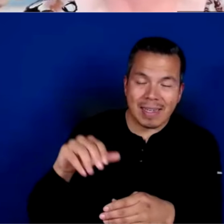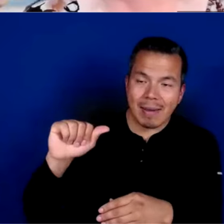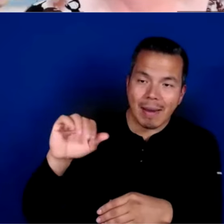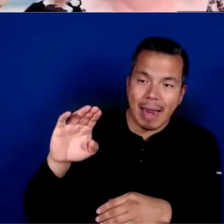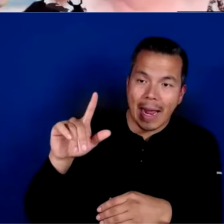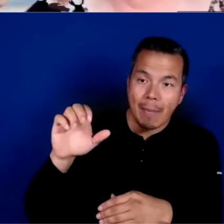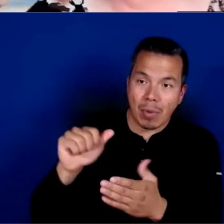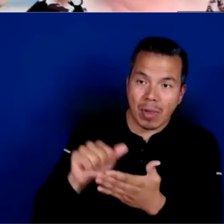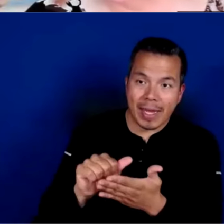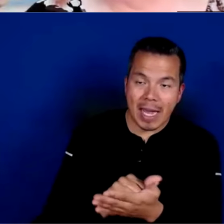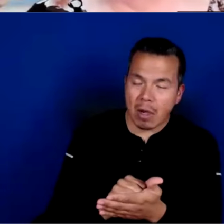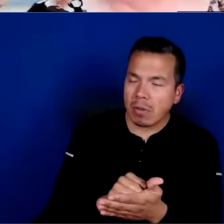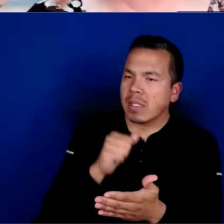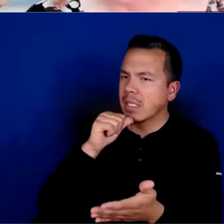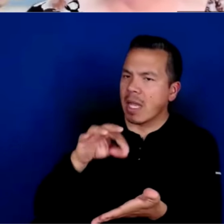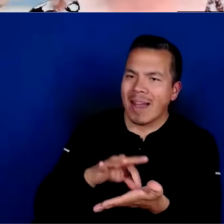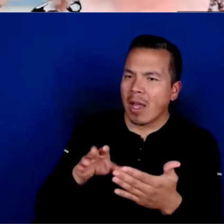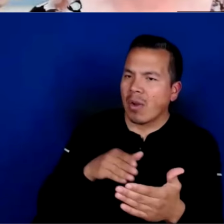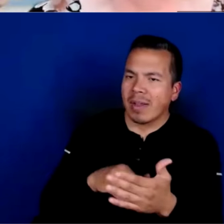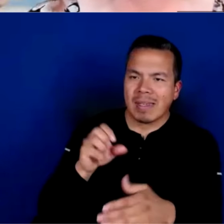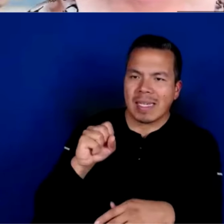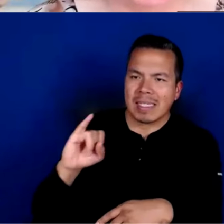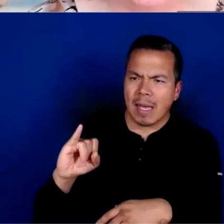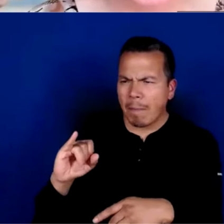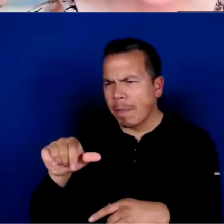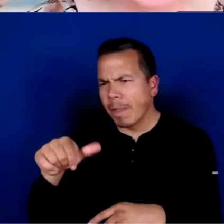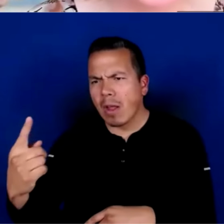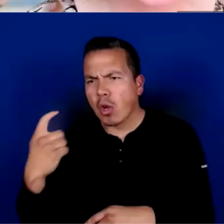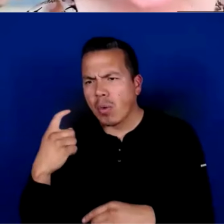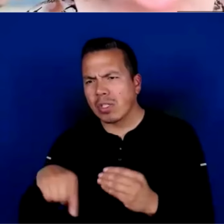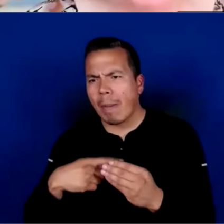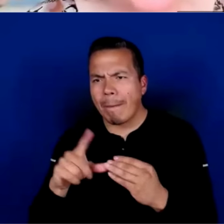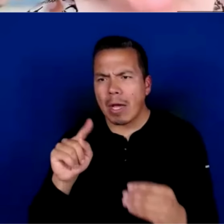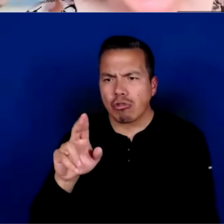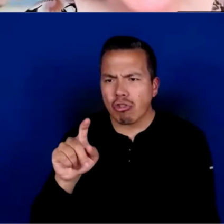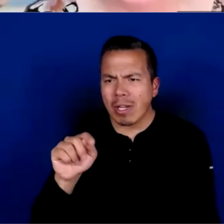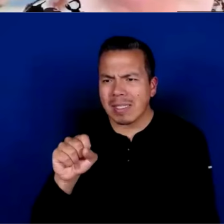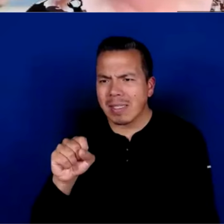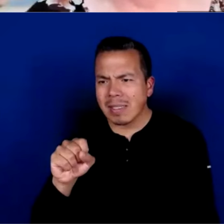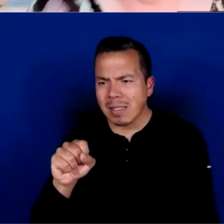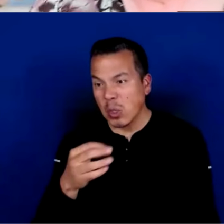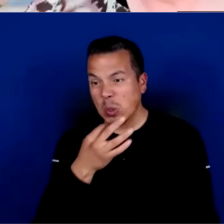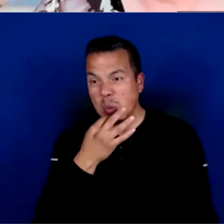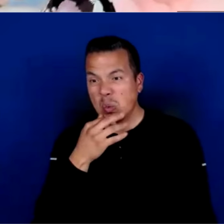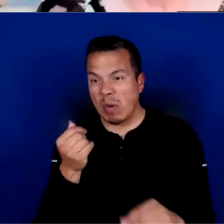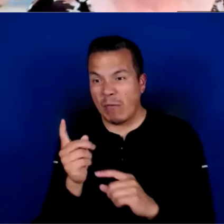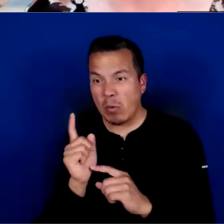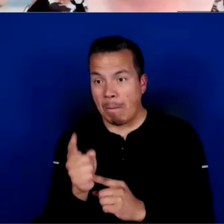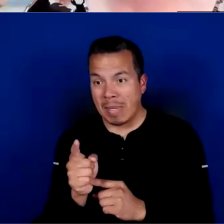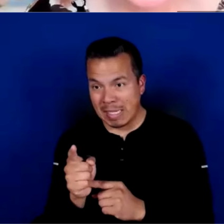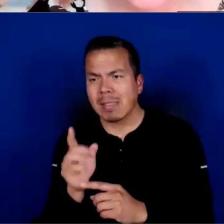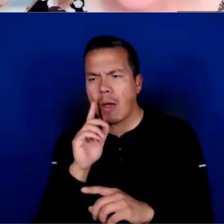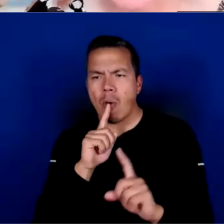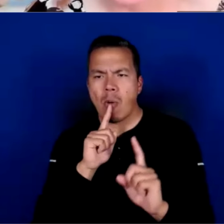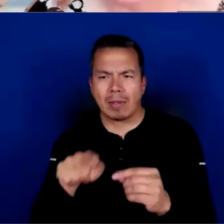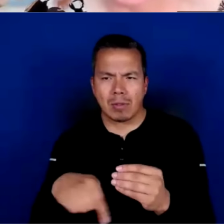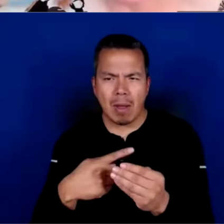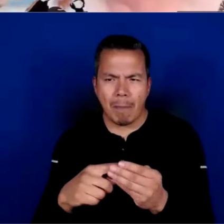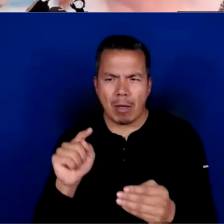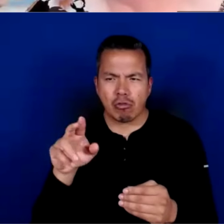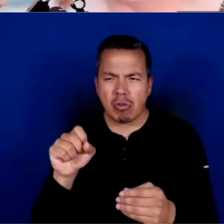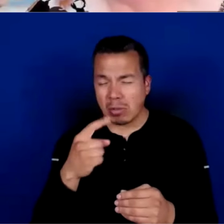for SSI. And there's another question about trusts. We're going to talk about resources in just a few minutes. So if you all can be patient, we will get there